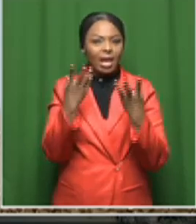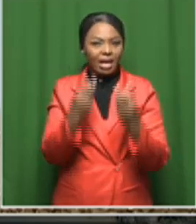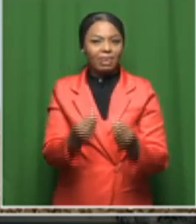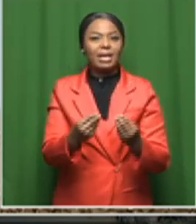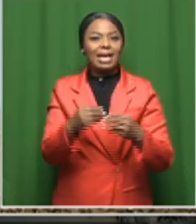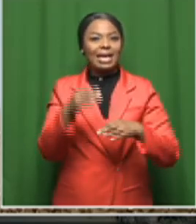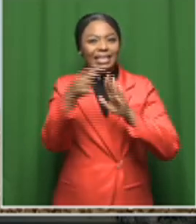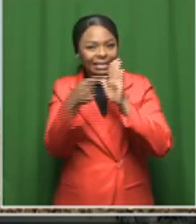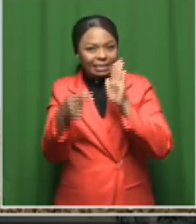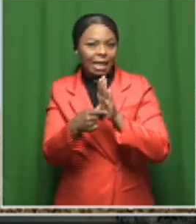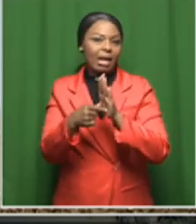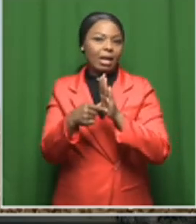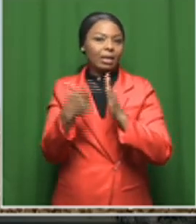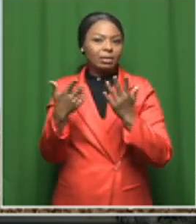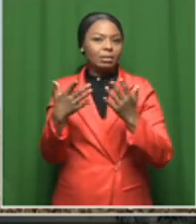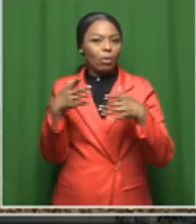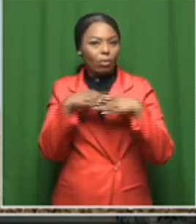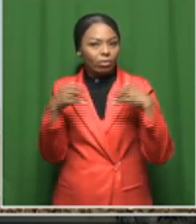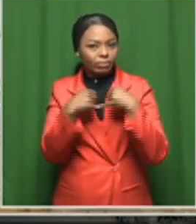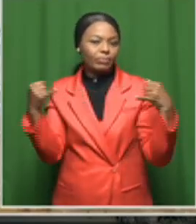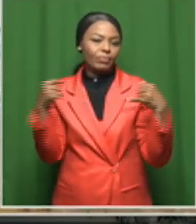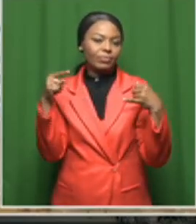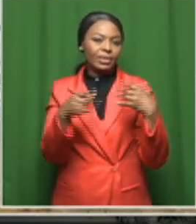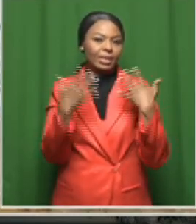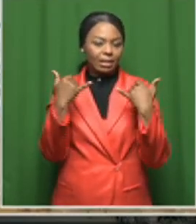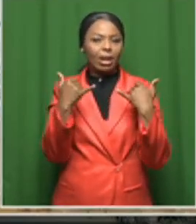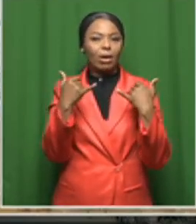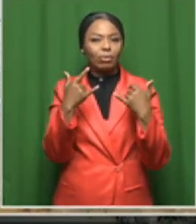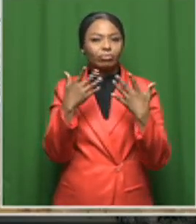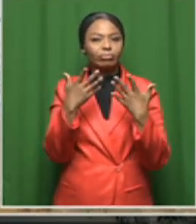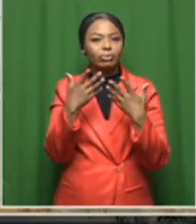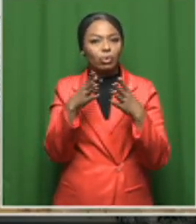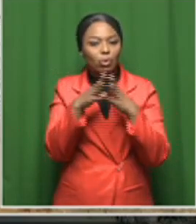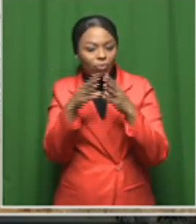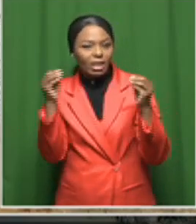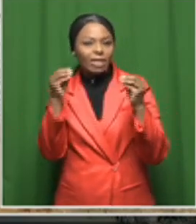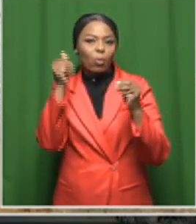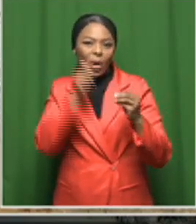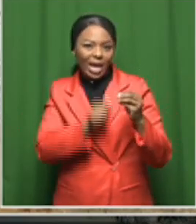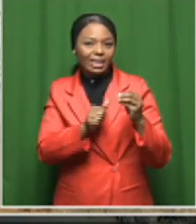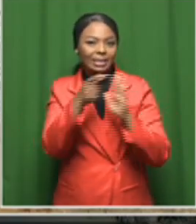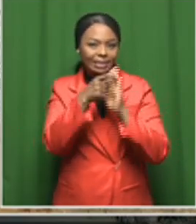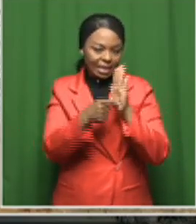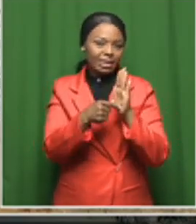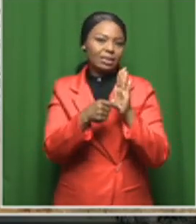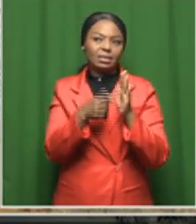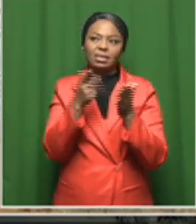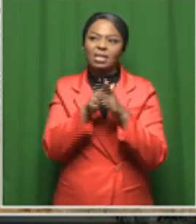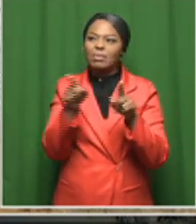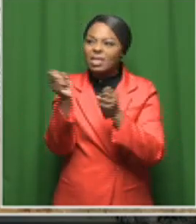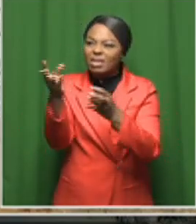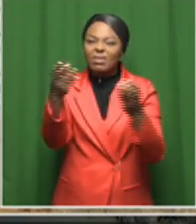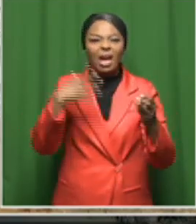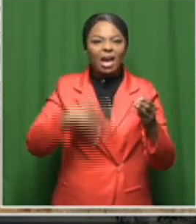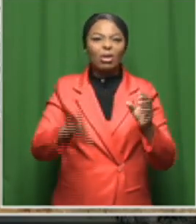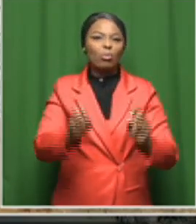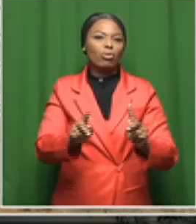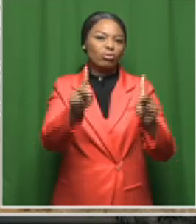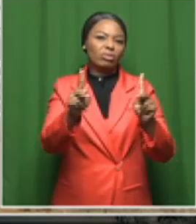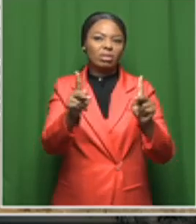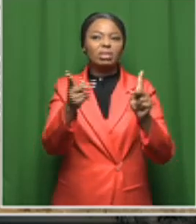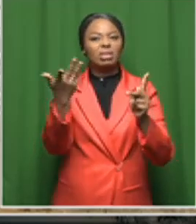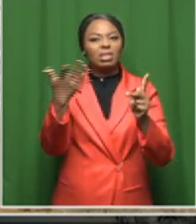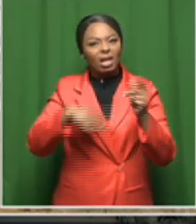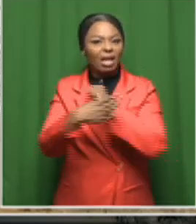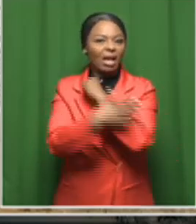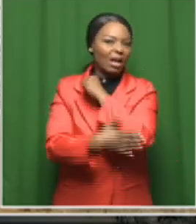know, it just provides such a great opportunity for any of the other countries that are not members yet of